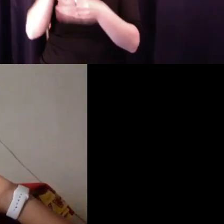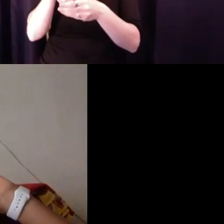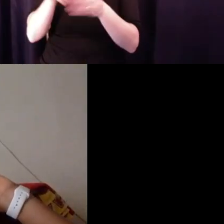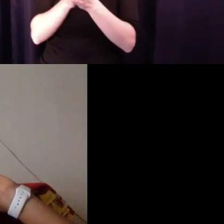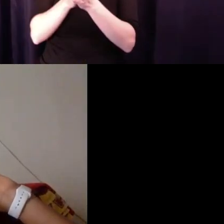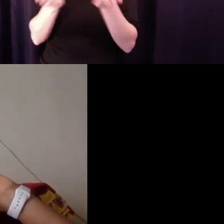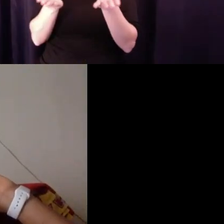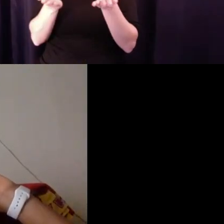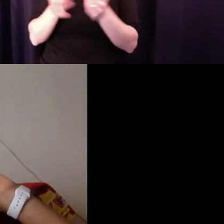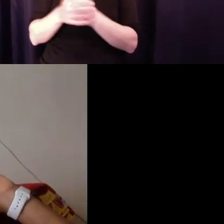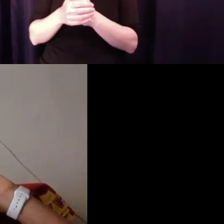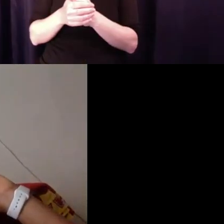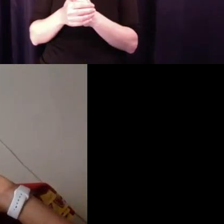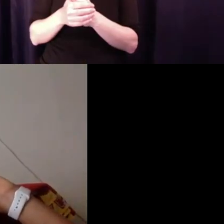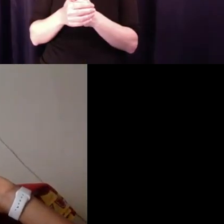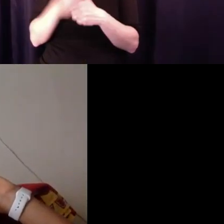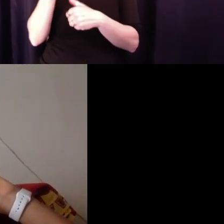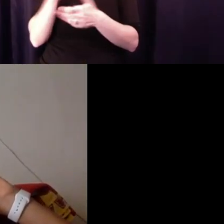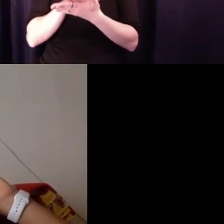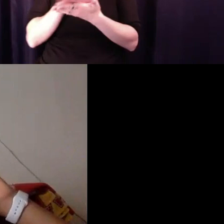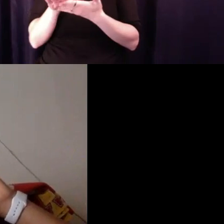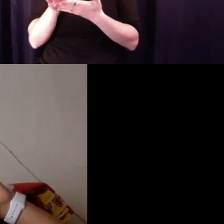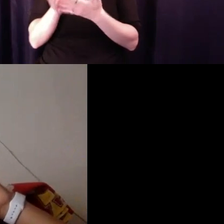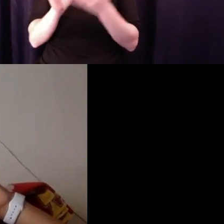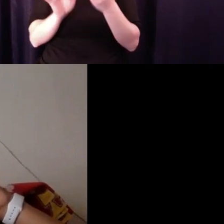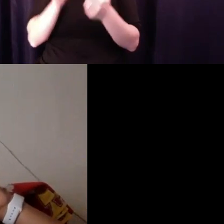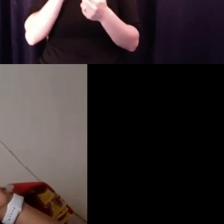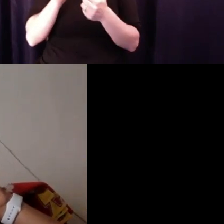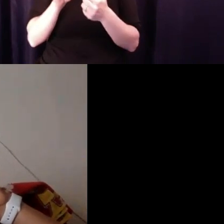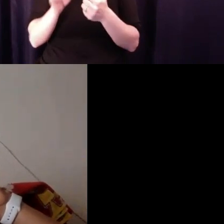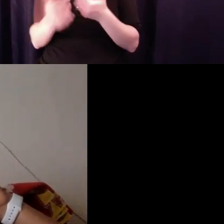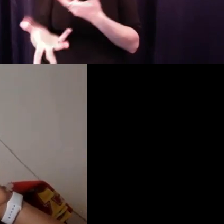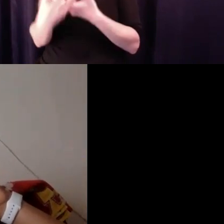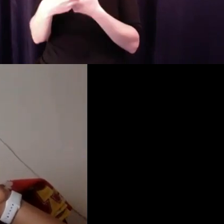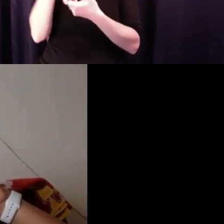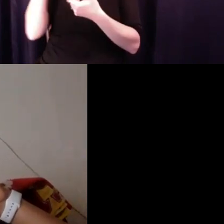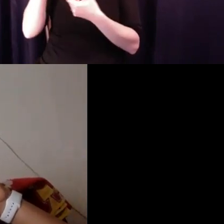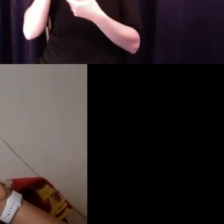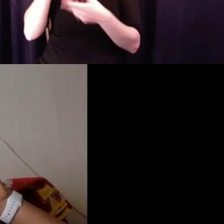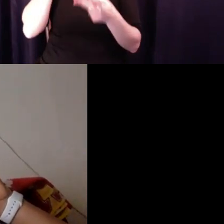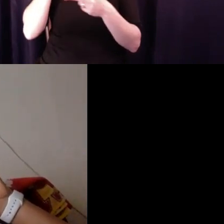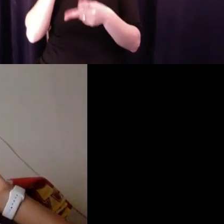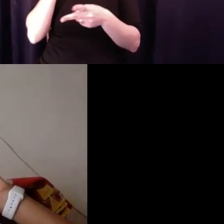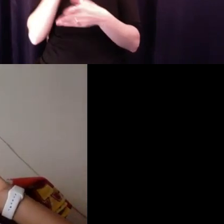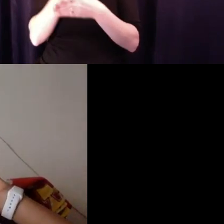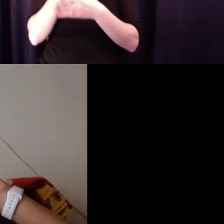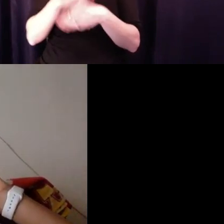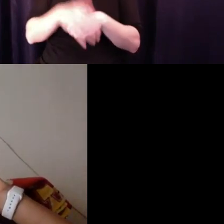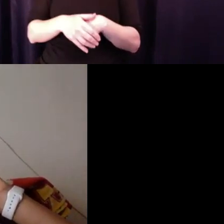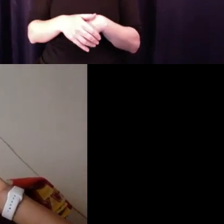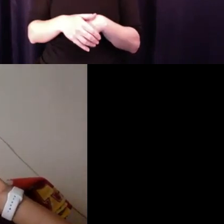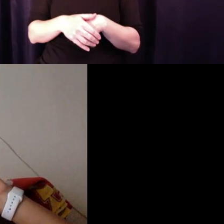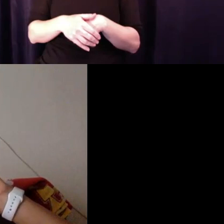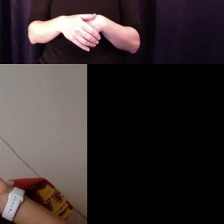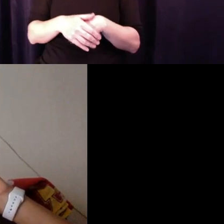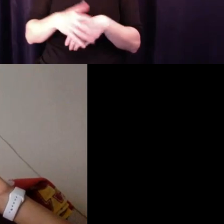book. So a nice way, again, to just be a little bit more inclusive for visual impairment would be adding some objects or textures that went